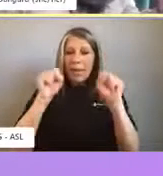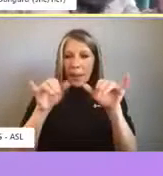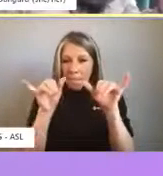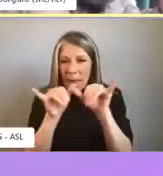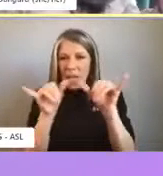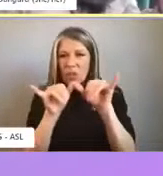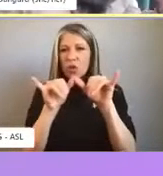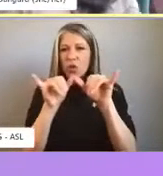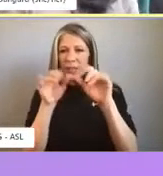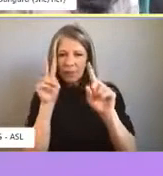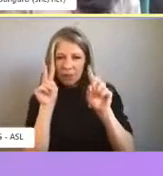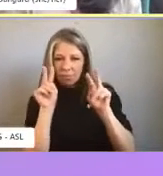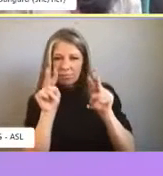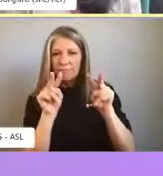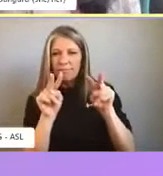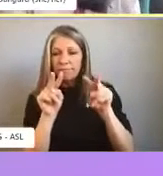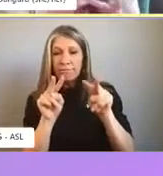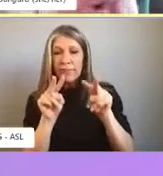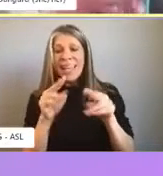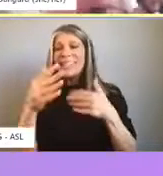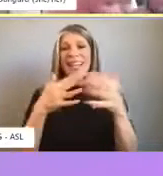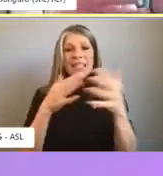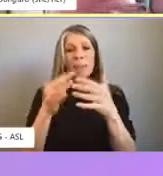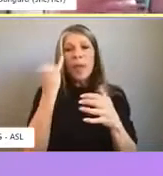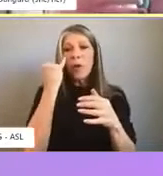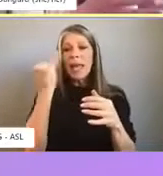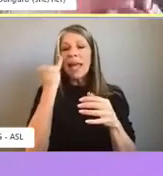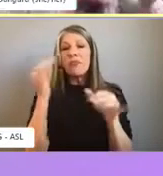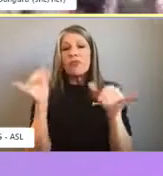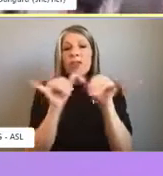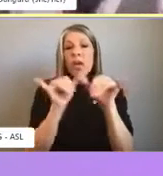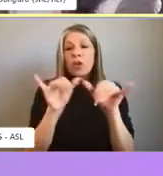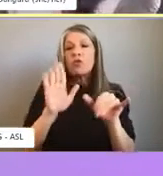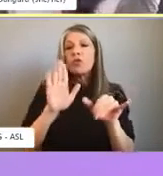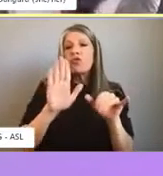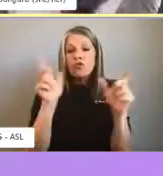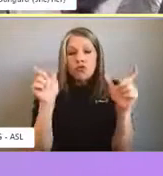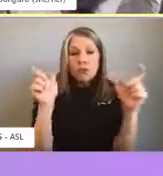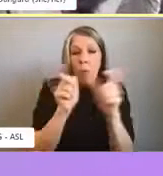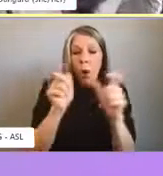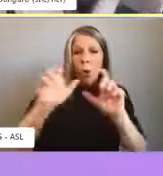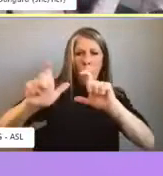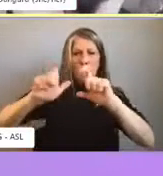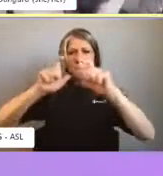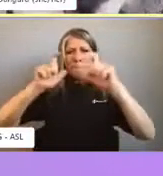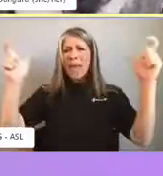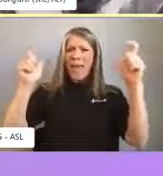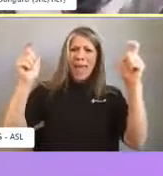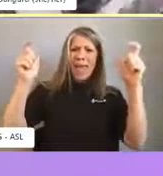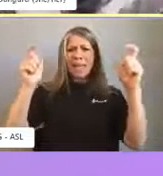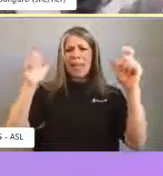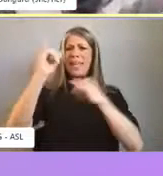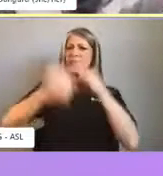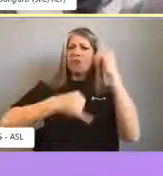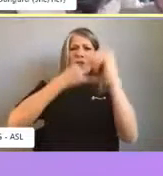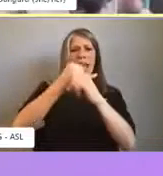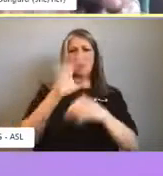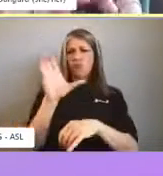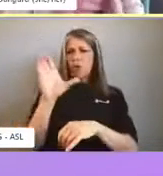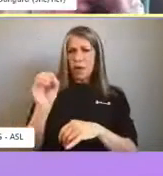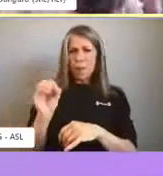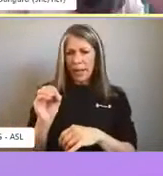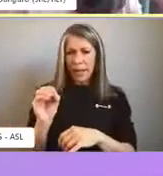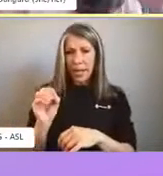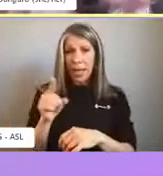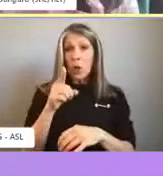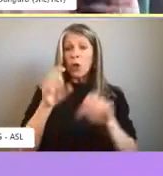scalable. And it doesn't matter if you're scaling to your small or a multinational, an international corporation.